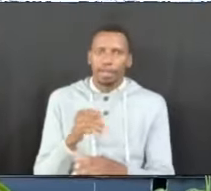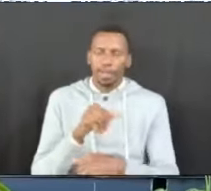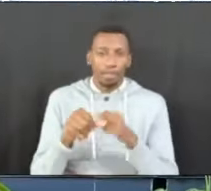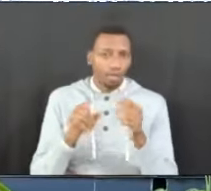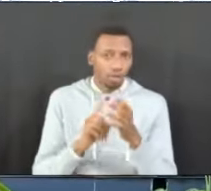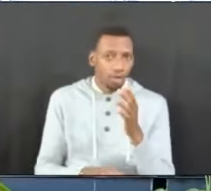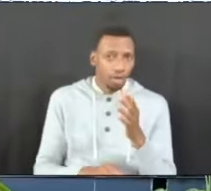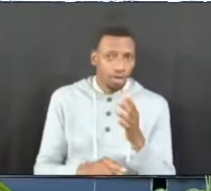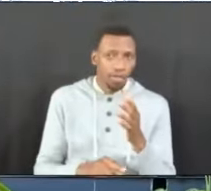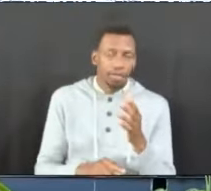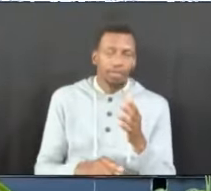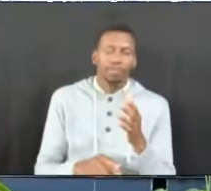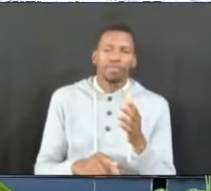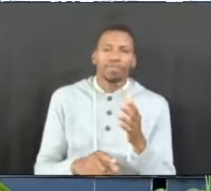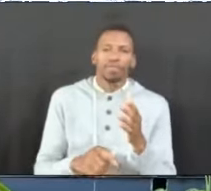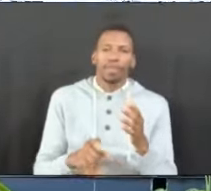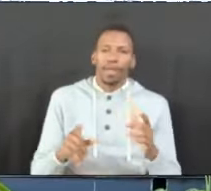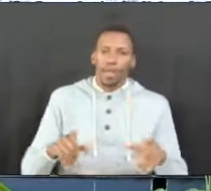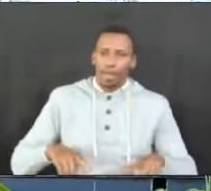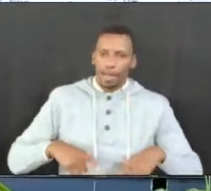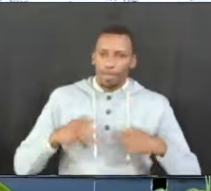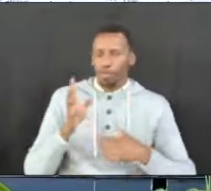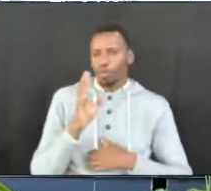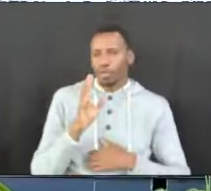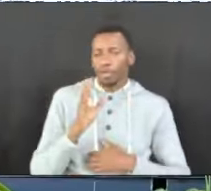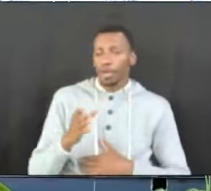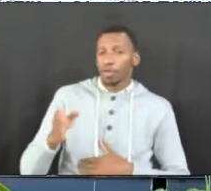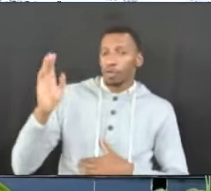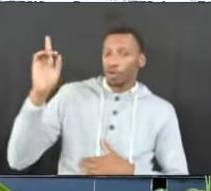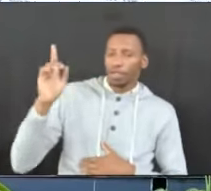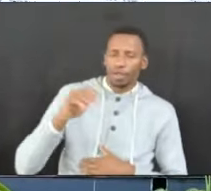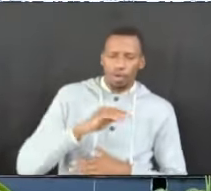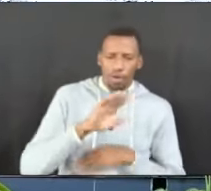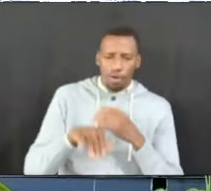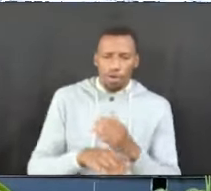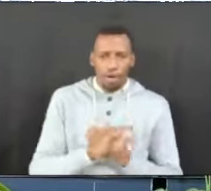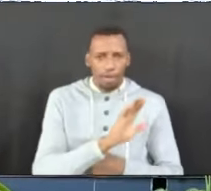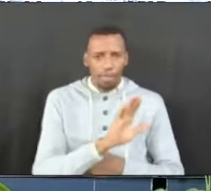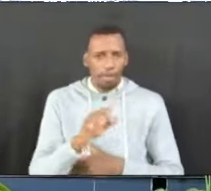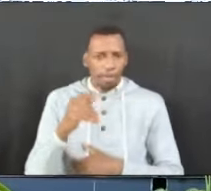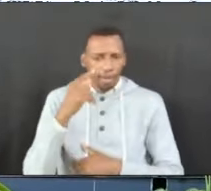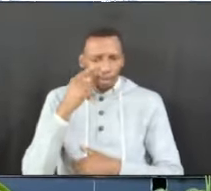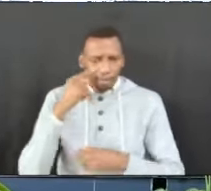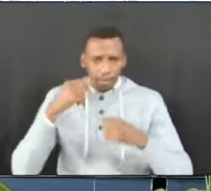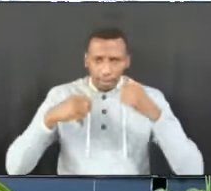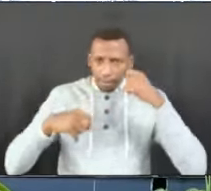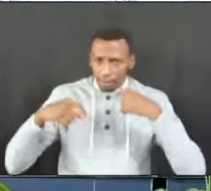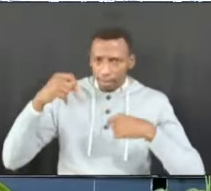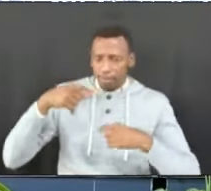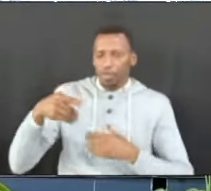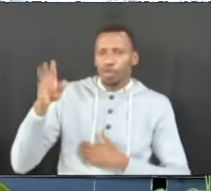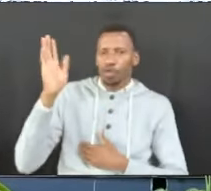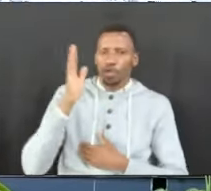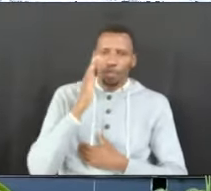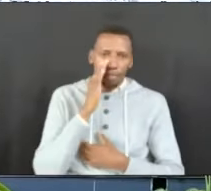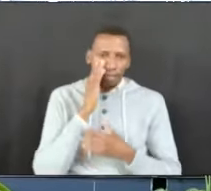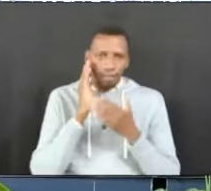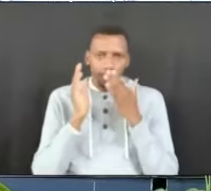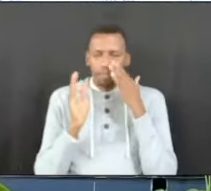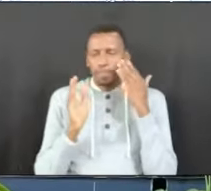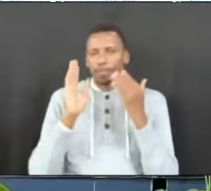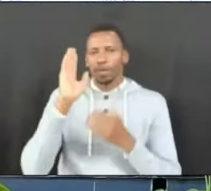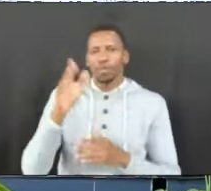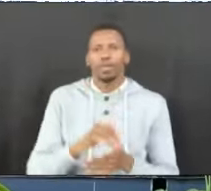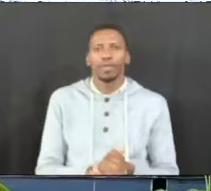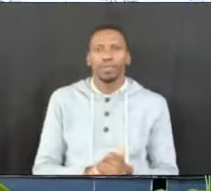God will wipe away every tear from their eye. Beloved, these